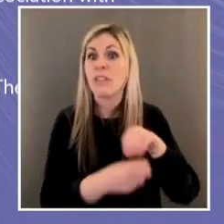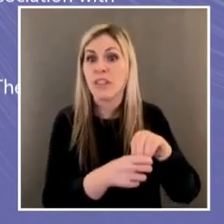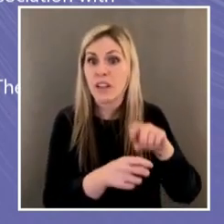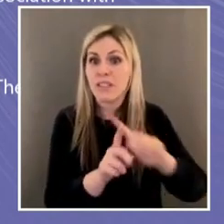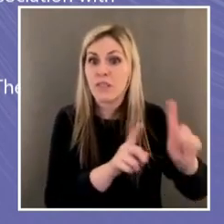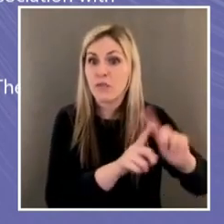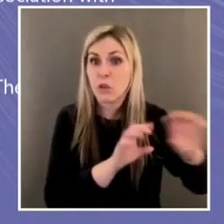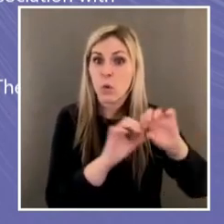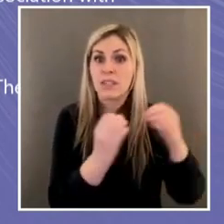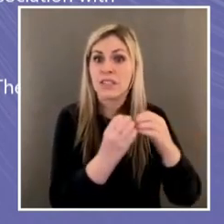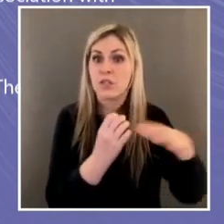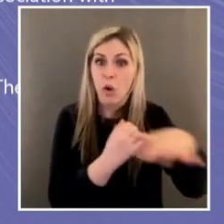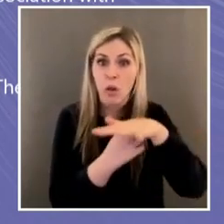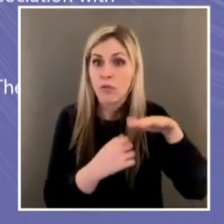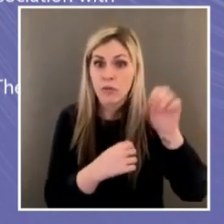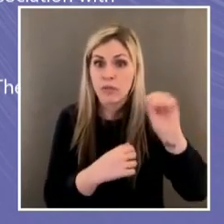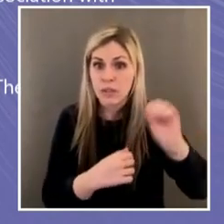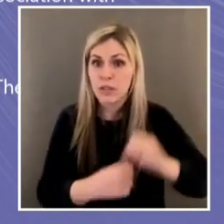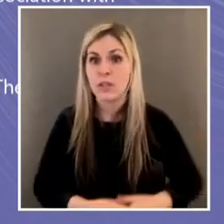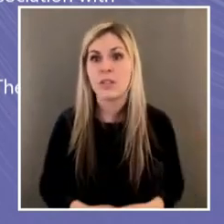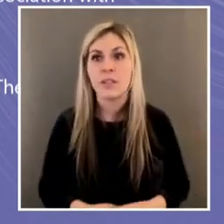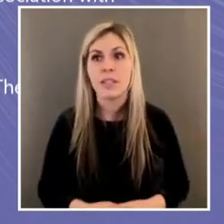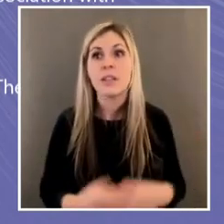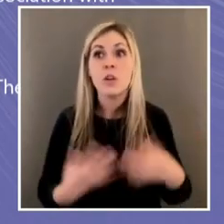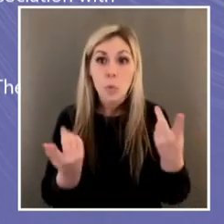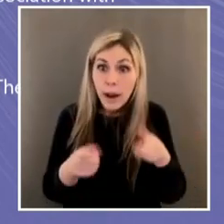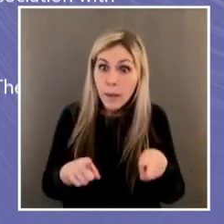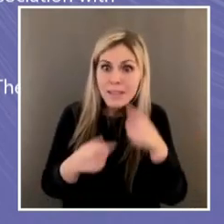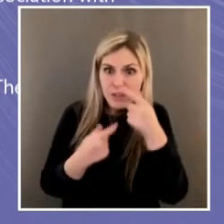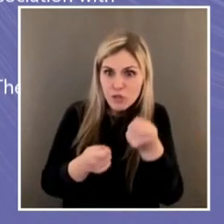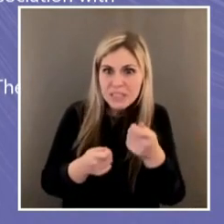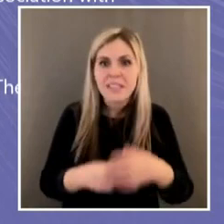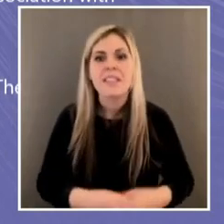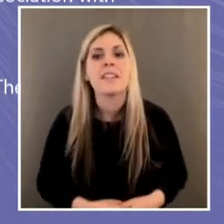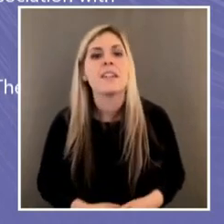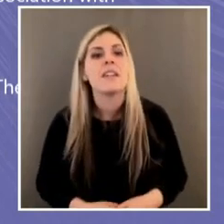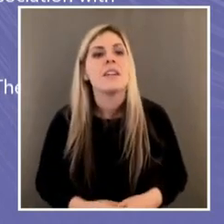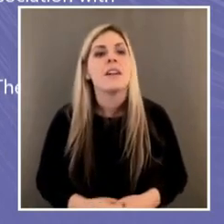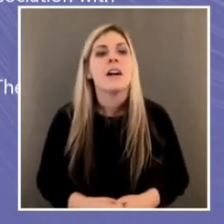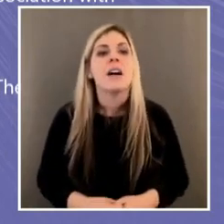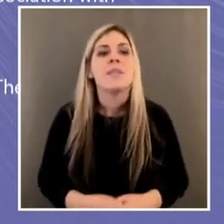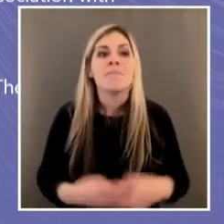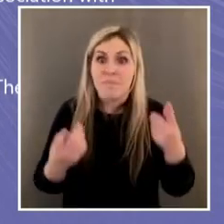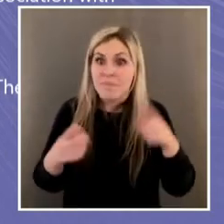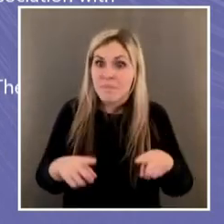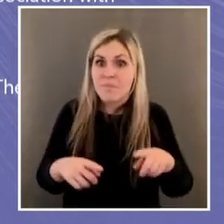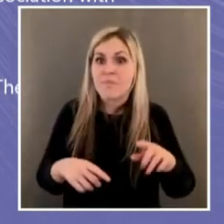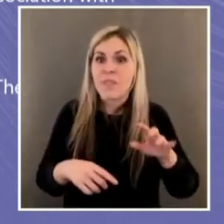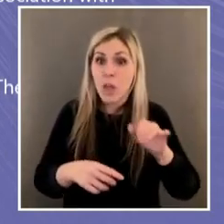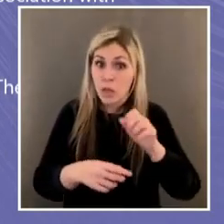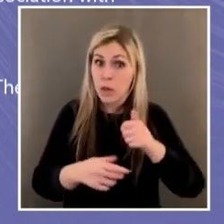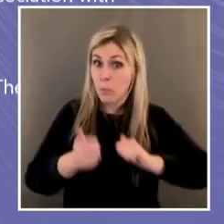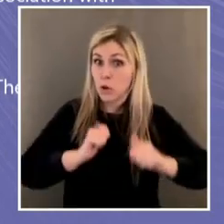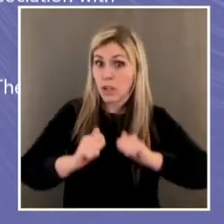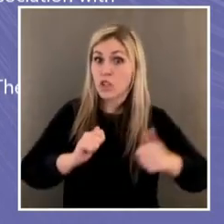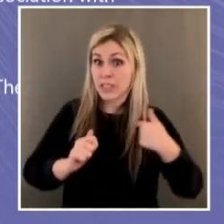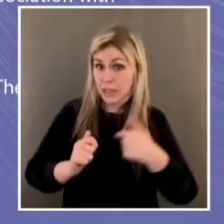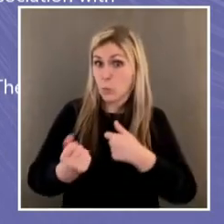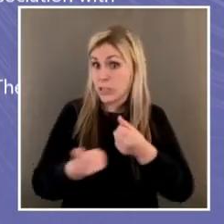city. And what happened, interestingly enough, was the productions that we